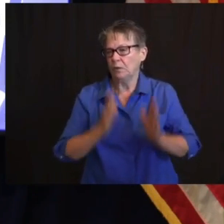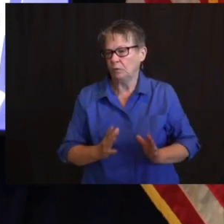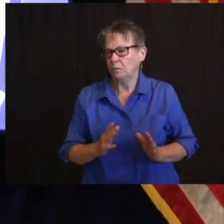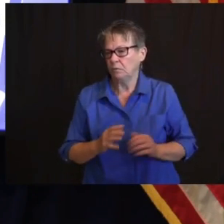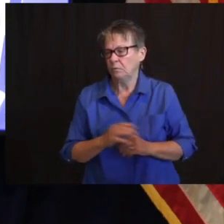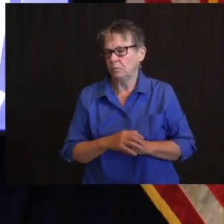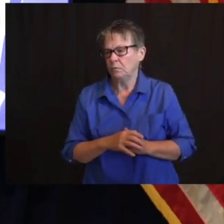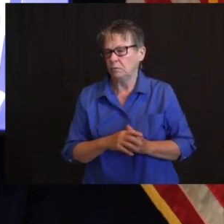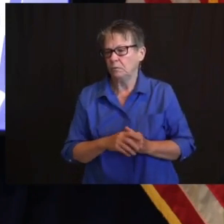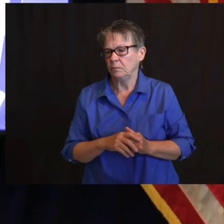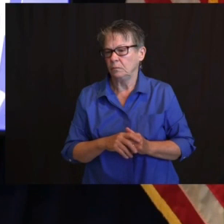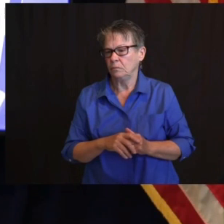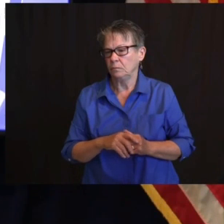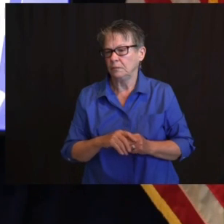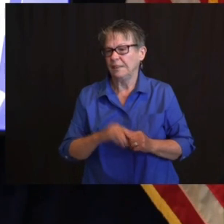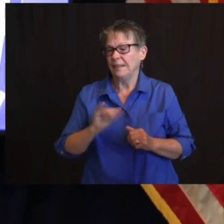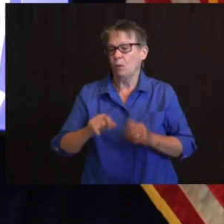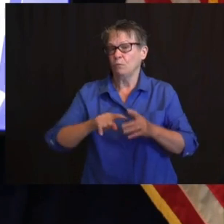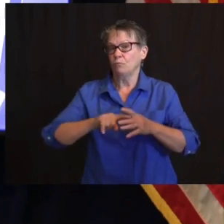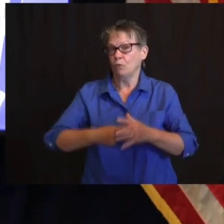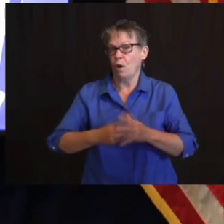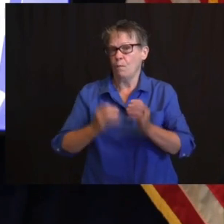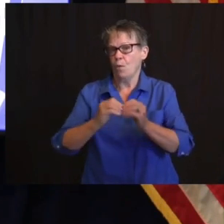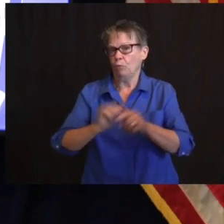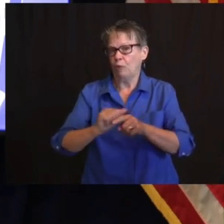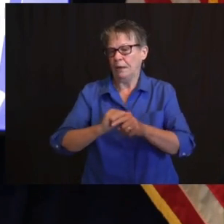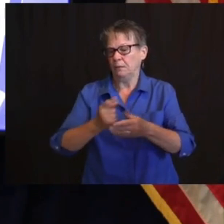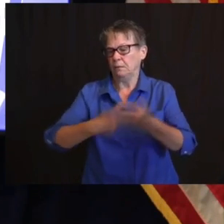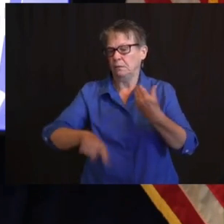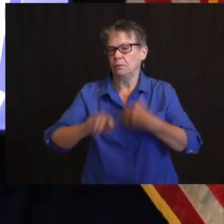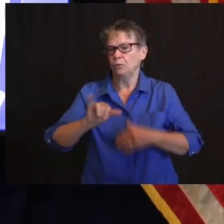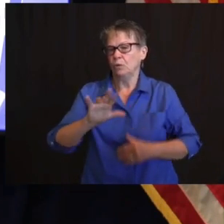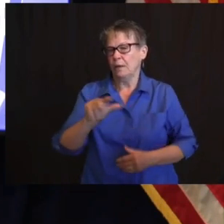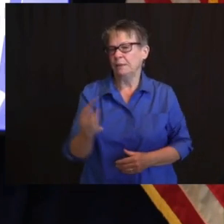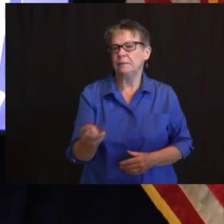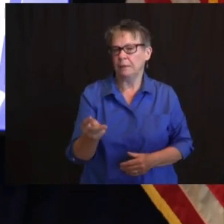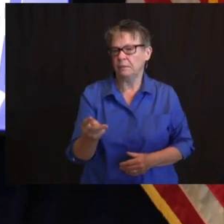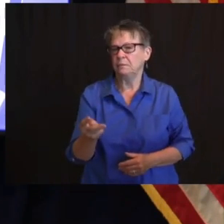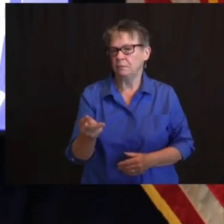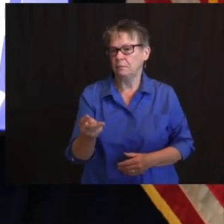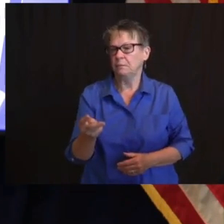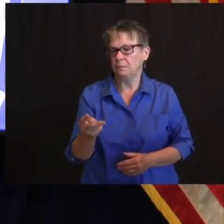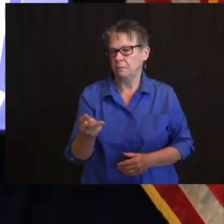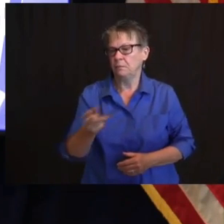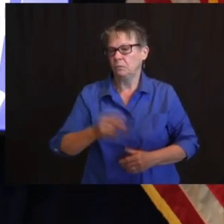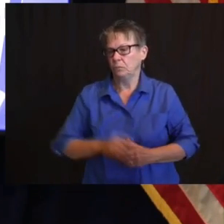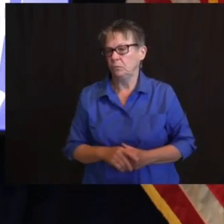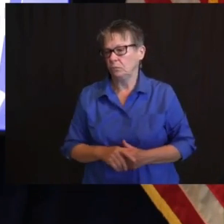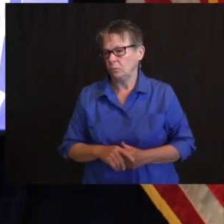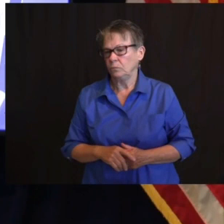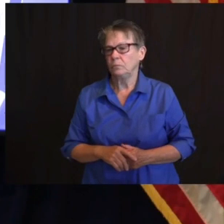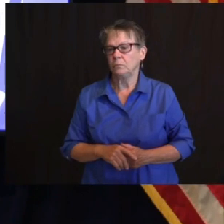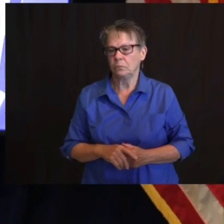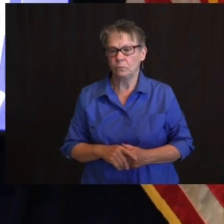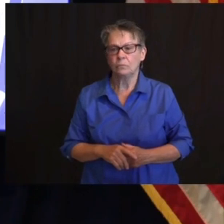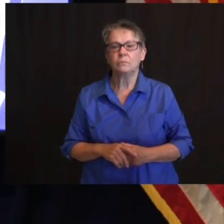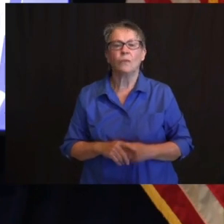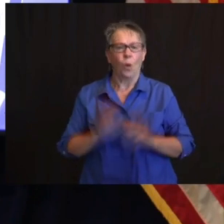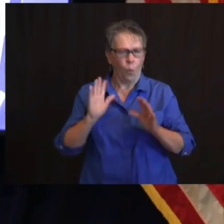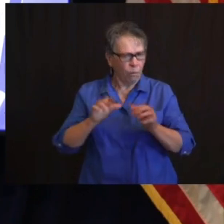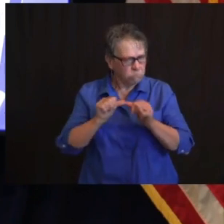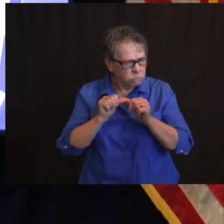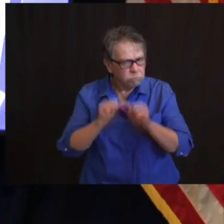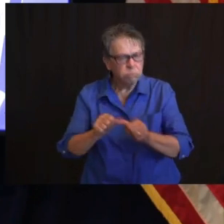and Dean Halkitis outlined, we are training and staffing up contact tracers in our communities so we can quickly contain the spread of